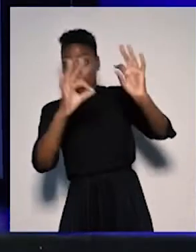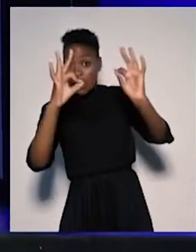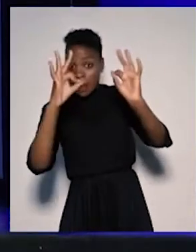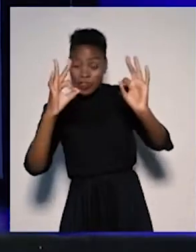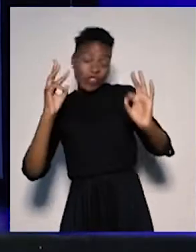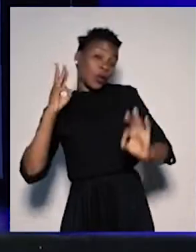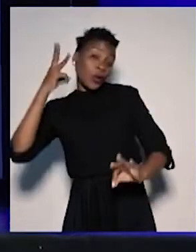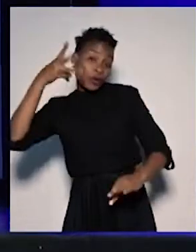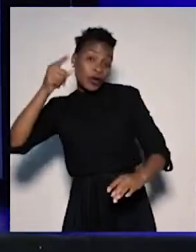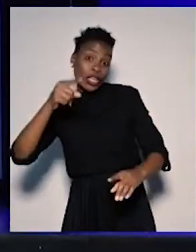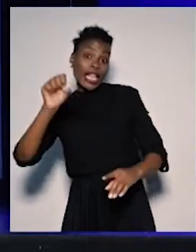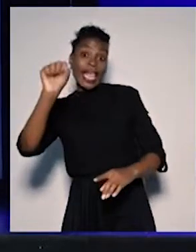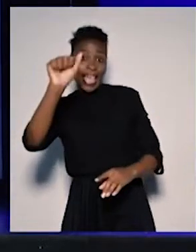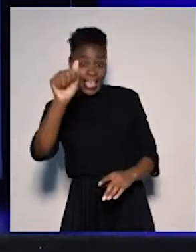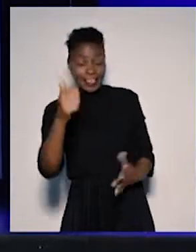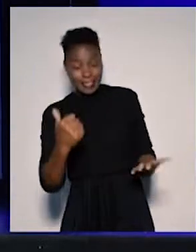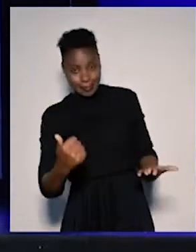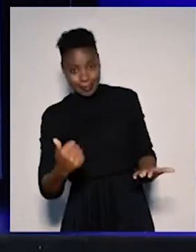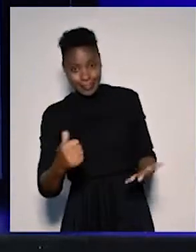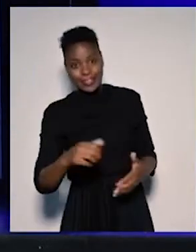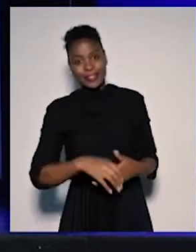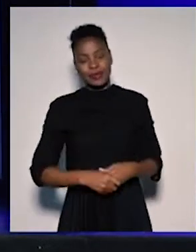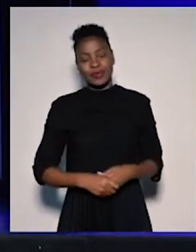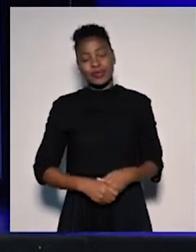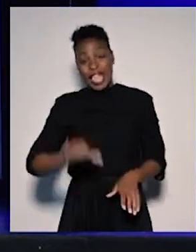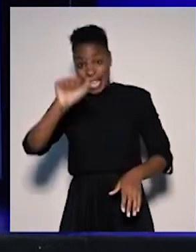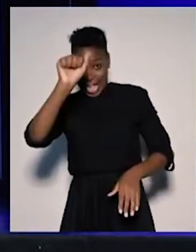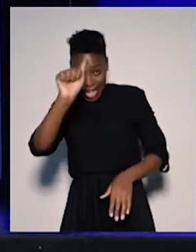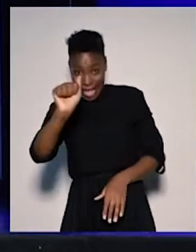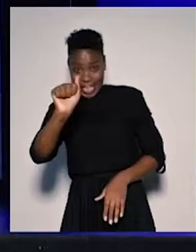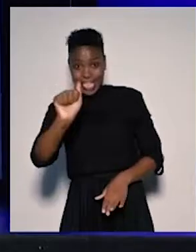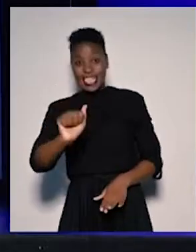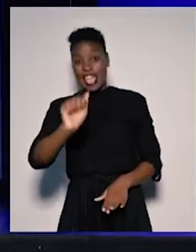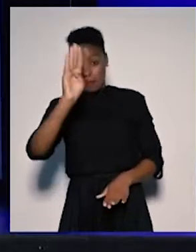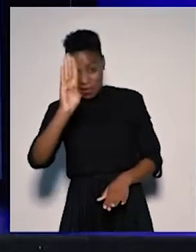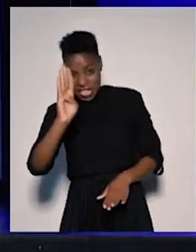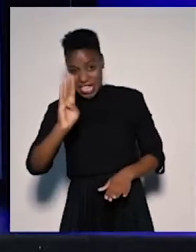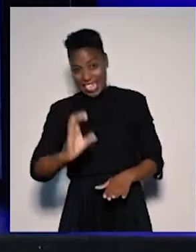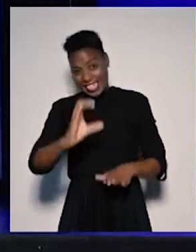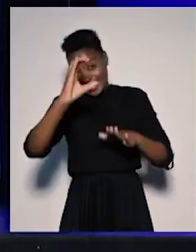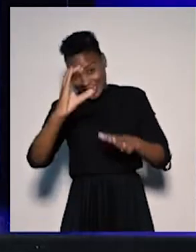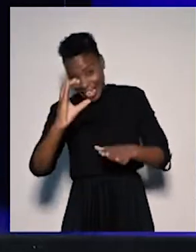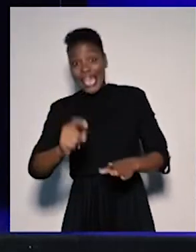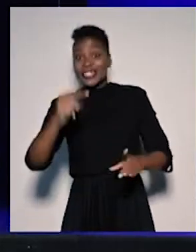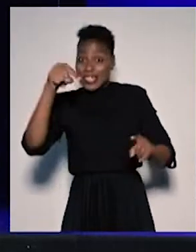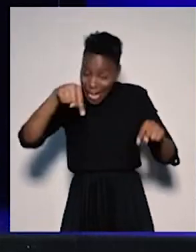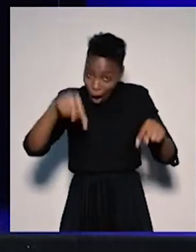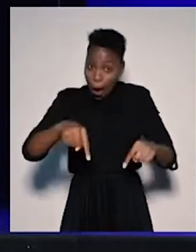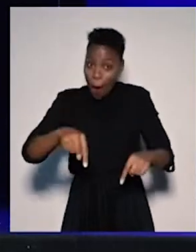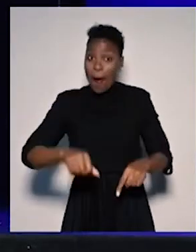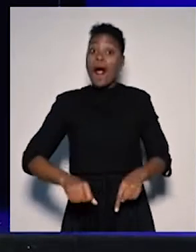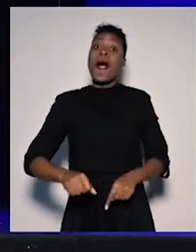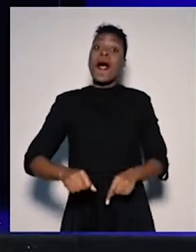A, because I've learned that you will not get the A, D, B. So the perfect will of God, A,